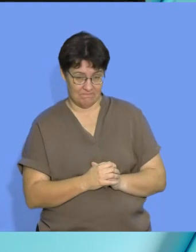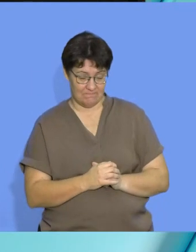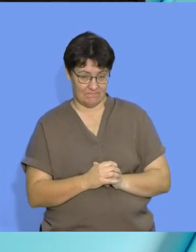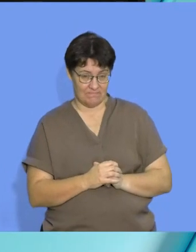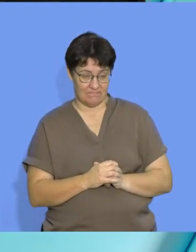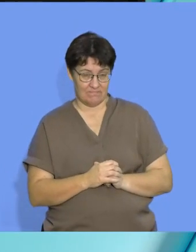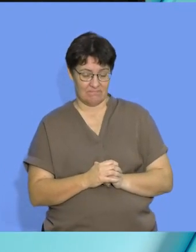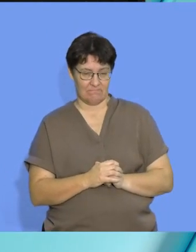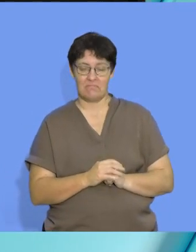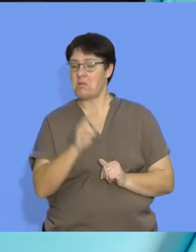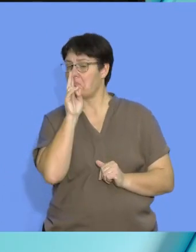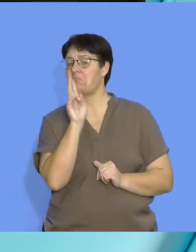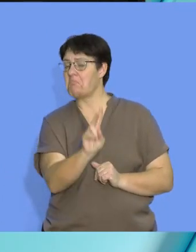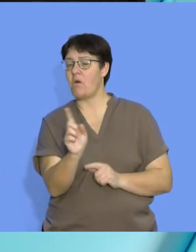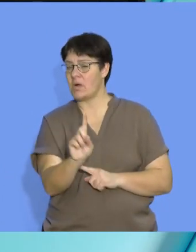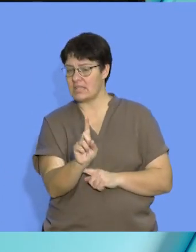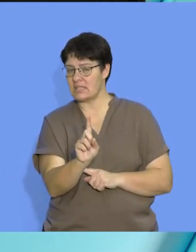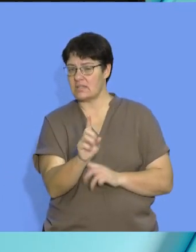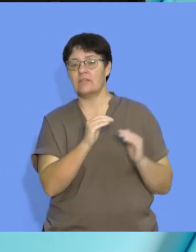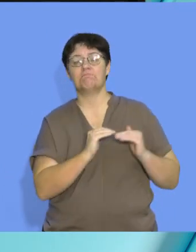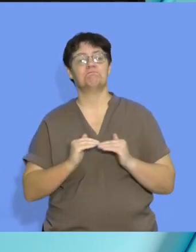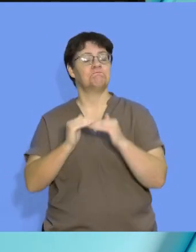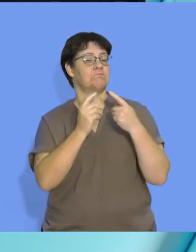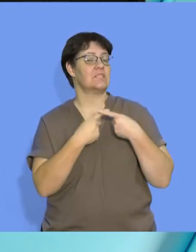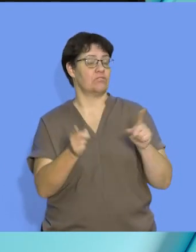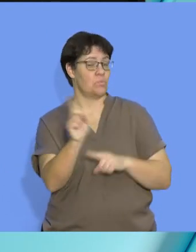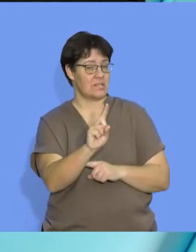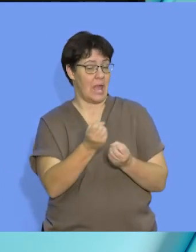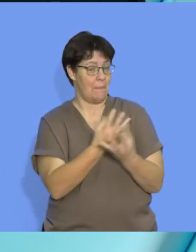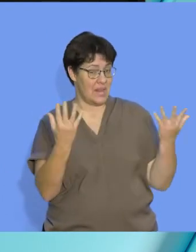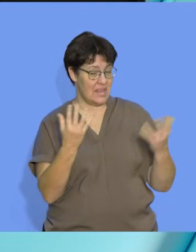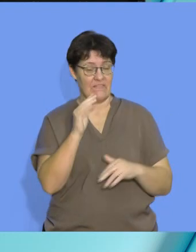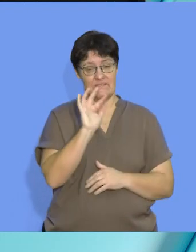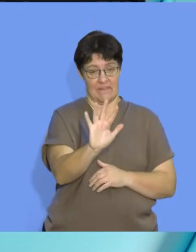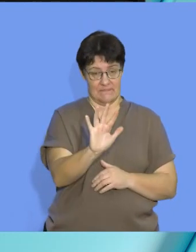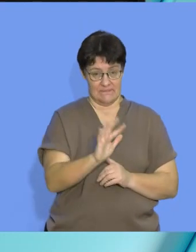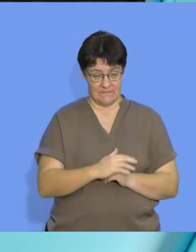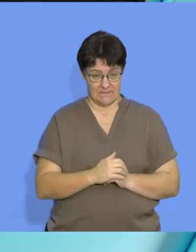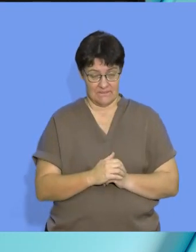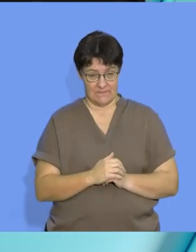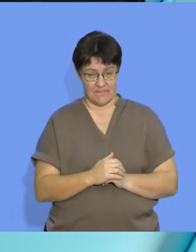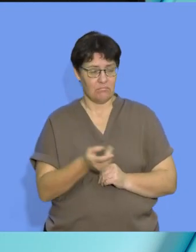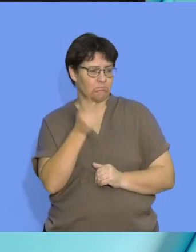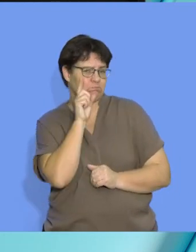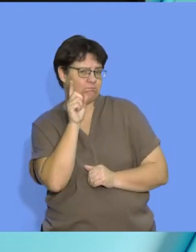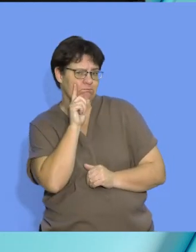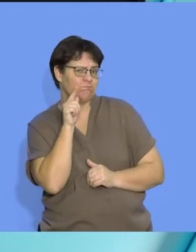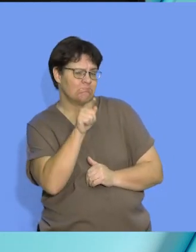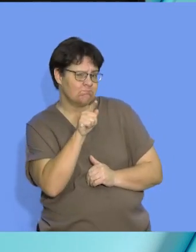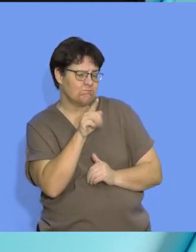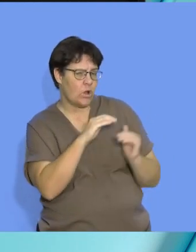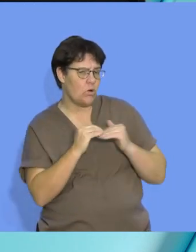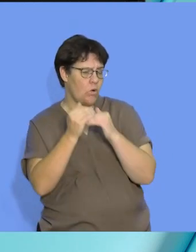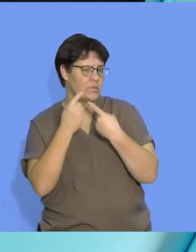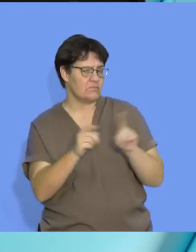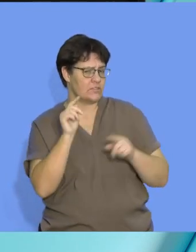So far, I've seen that I have a common difference of 5. I'm going to check whether that common difference of